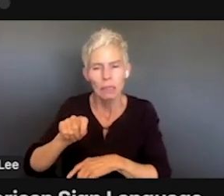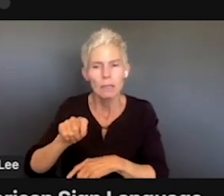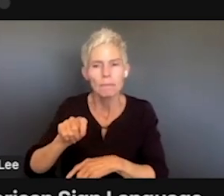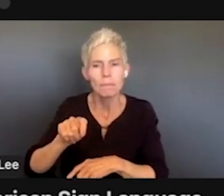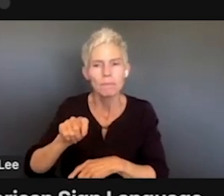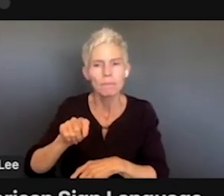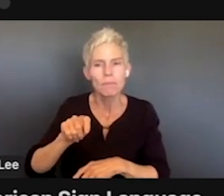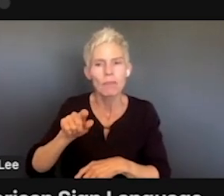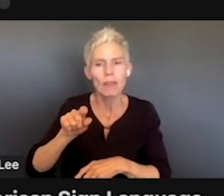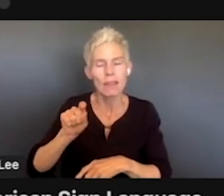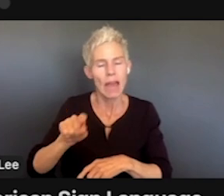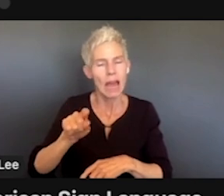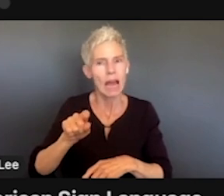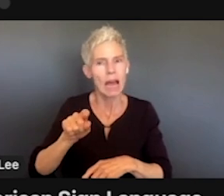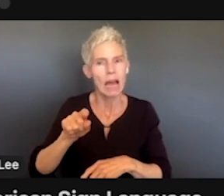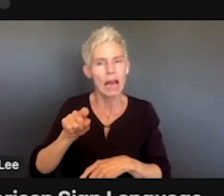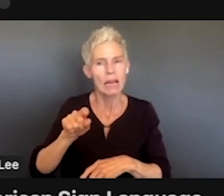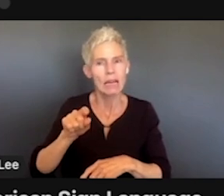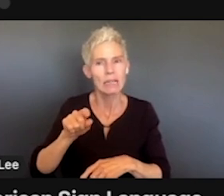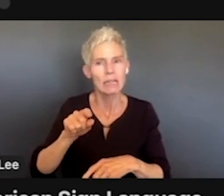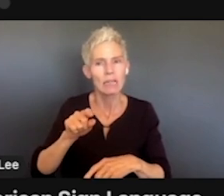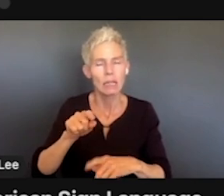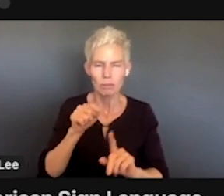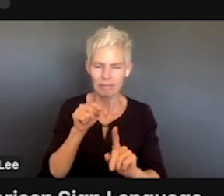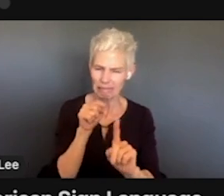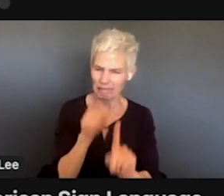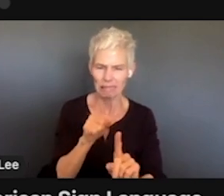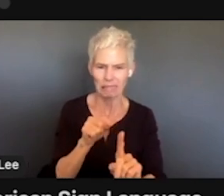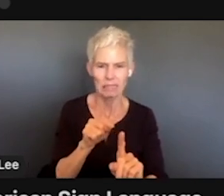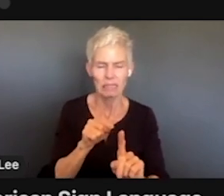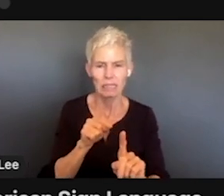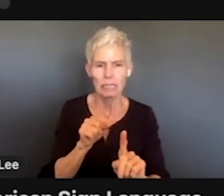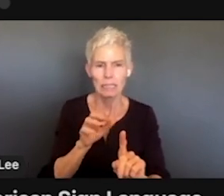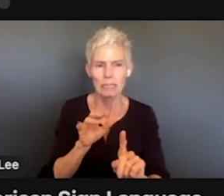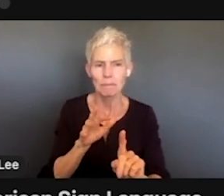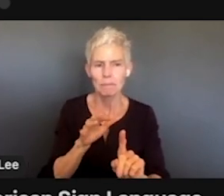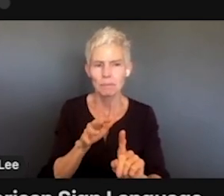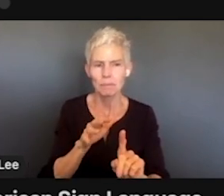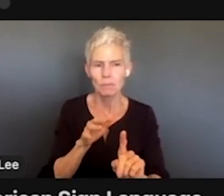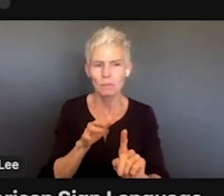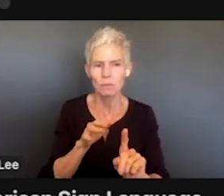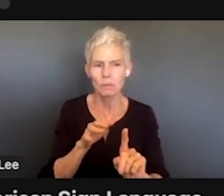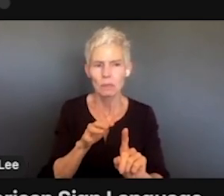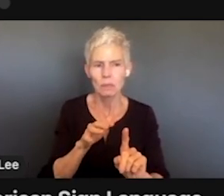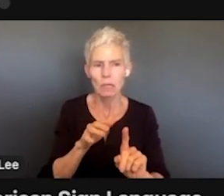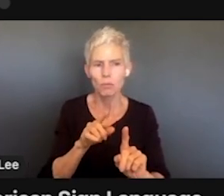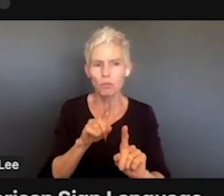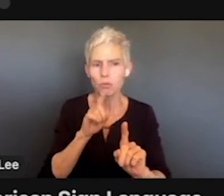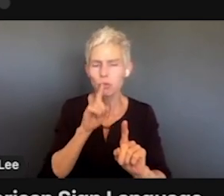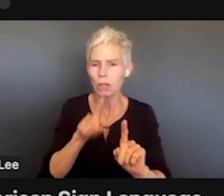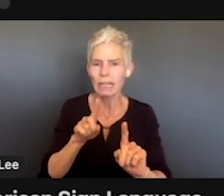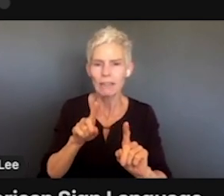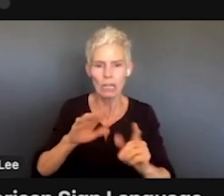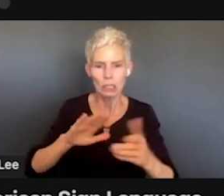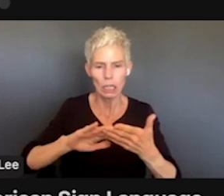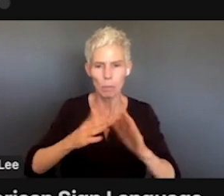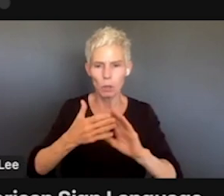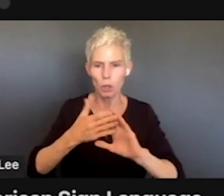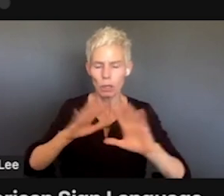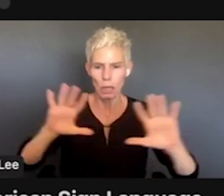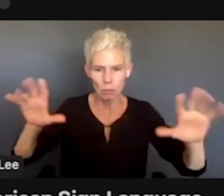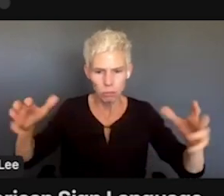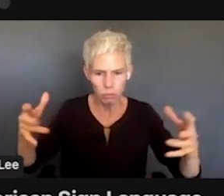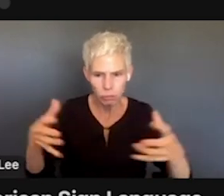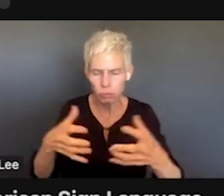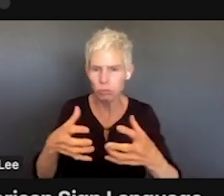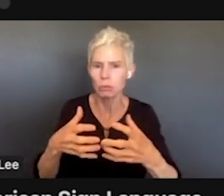the striking part of this, you're keying in on that there's a coalescing community around this, but there are